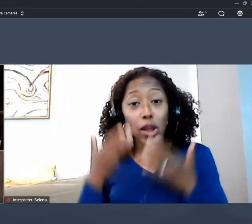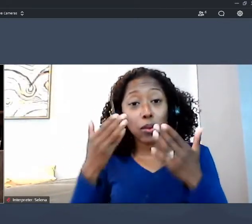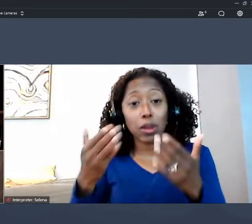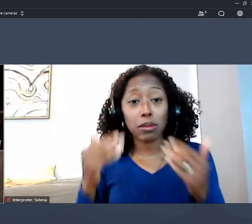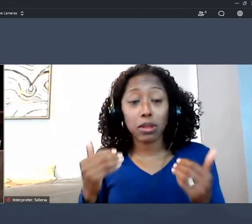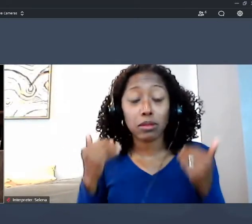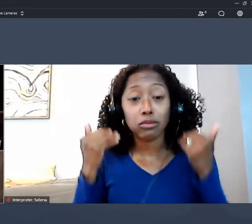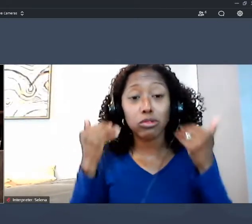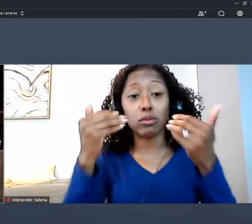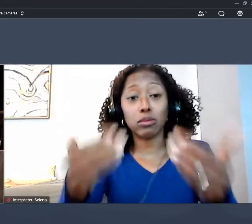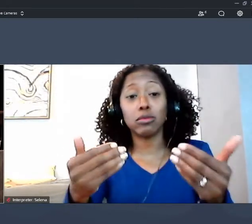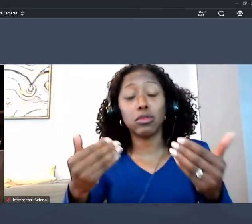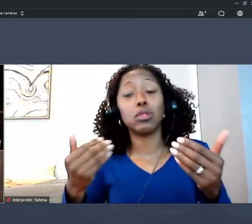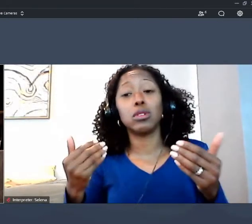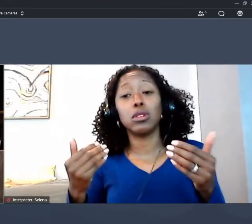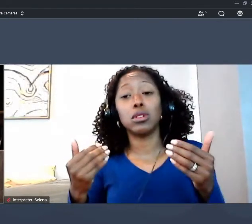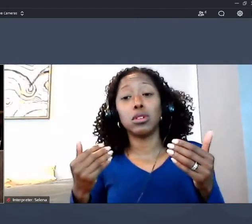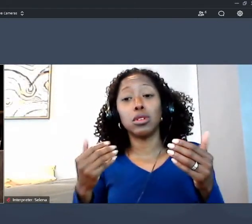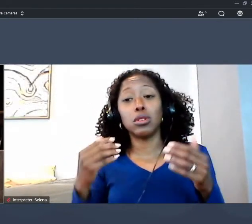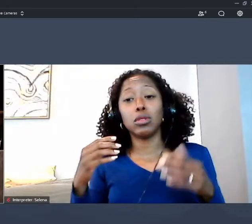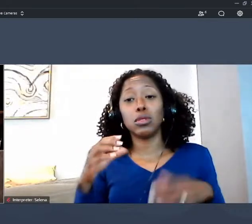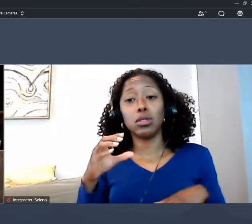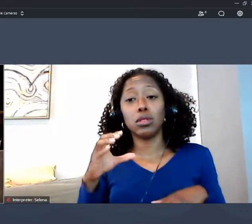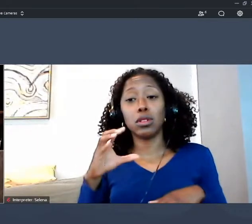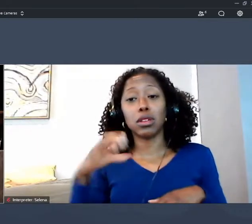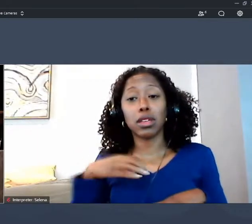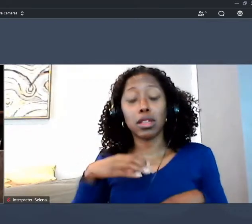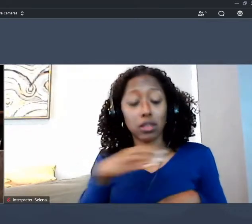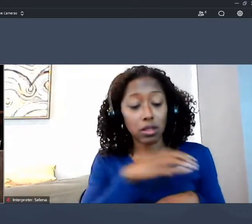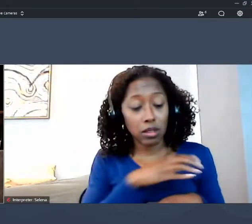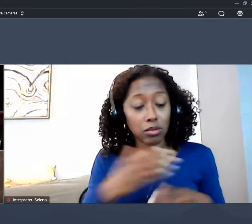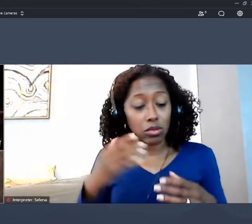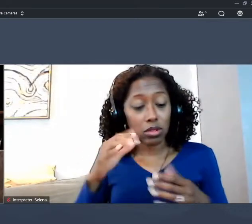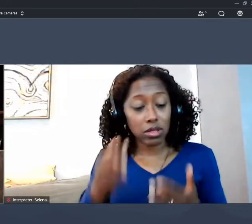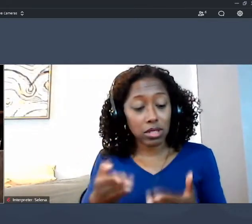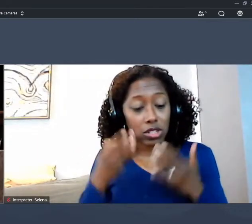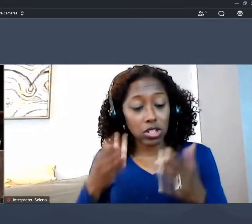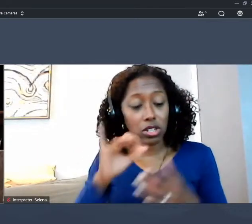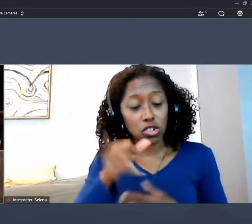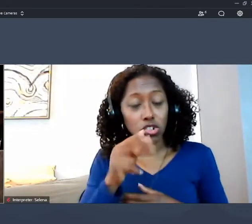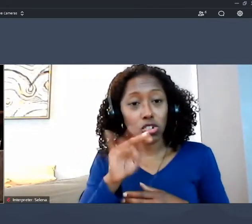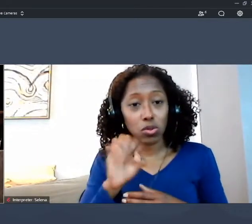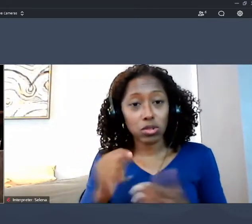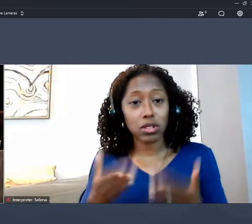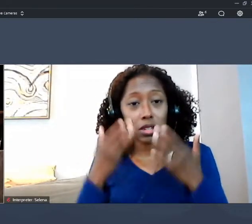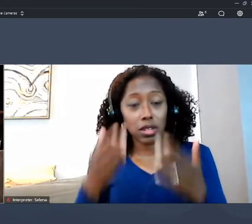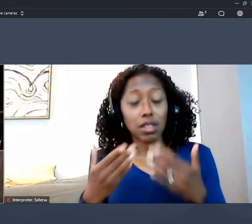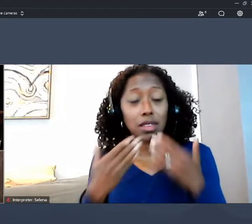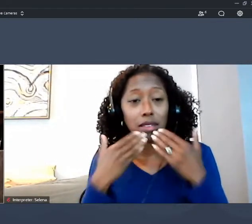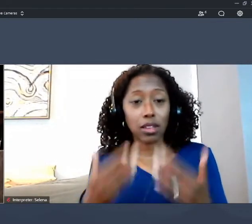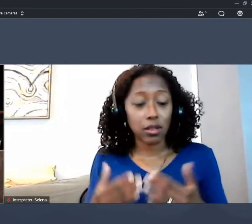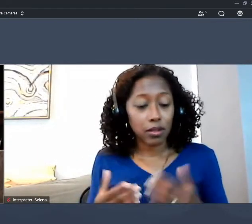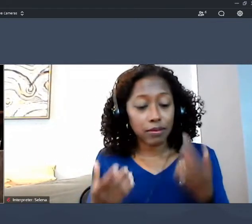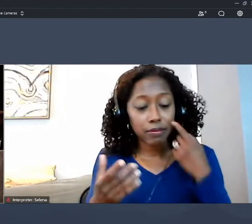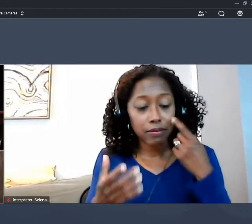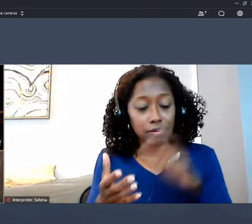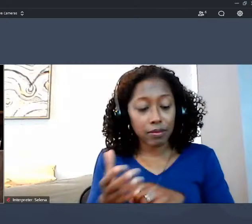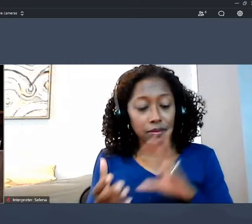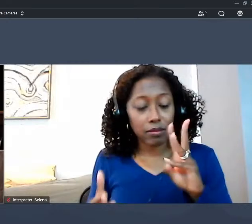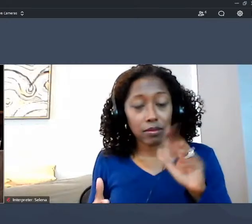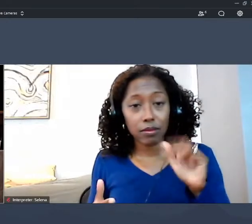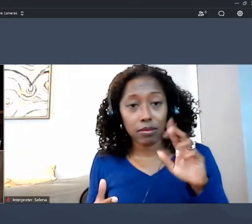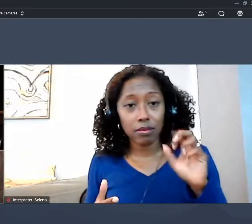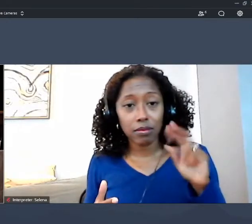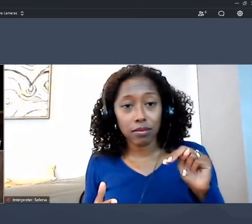with Councilman Jones's suggestion. Thank you. Thank you, Councilman Warren. Council Lady Robinson, you're recognized.